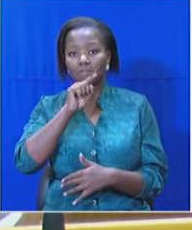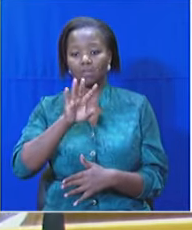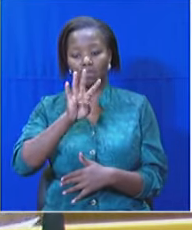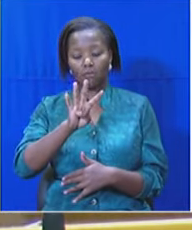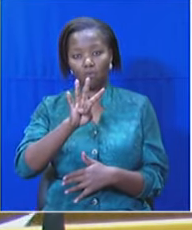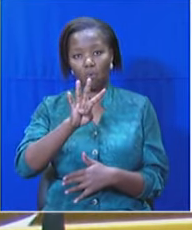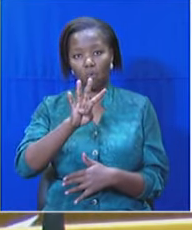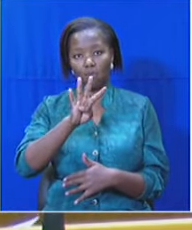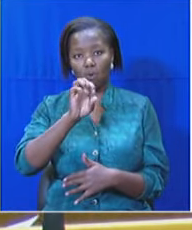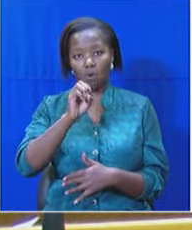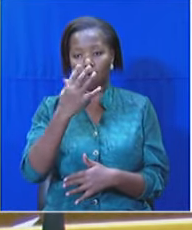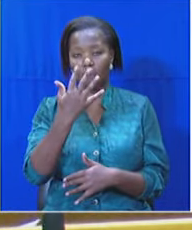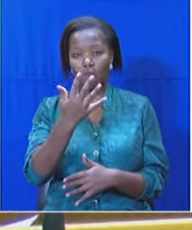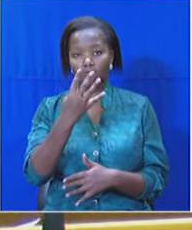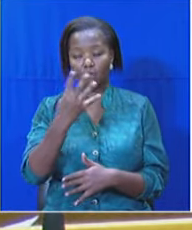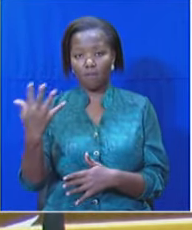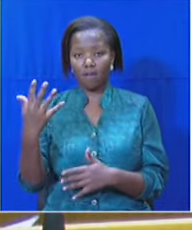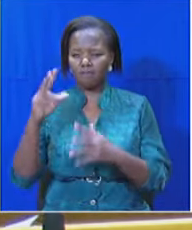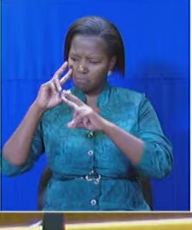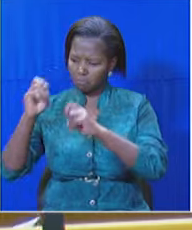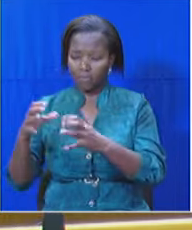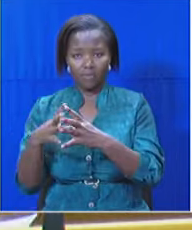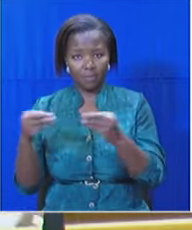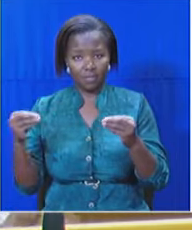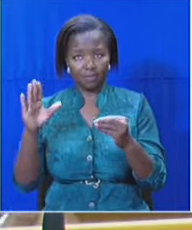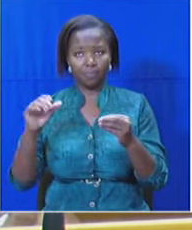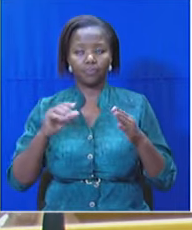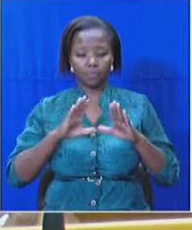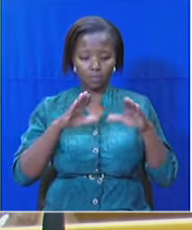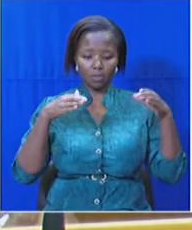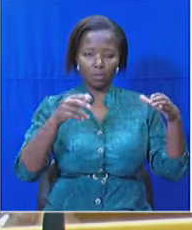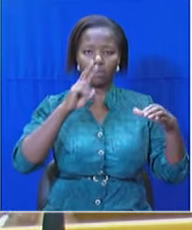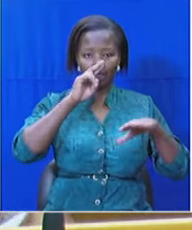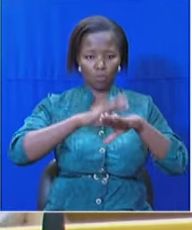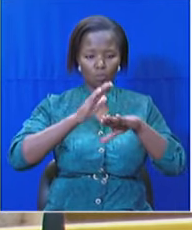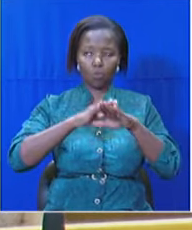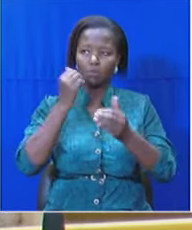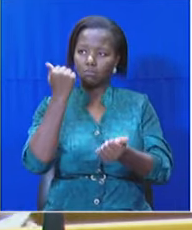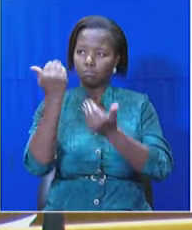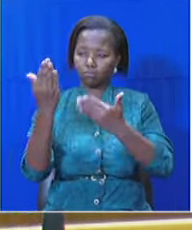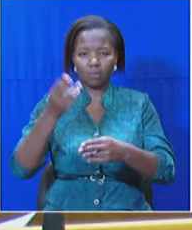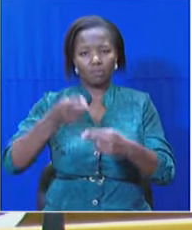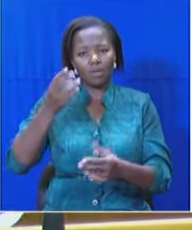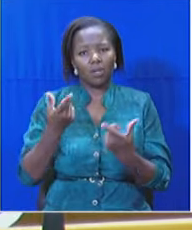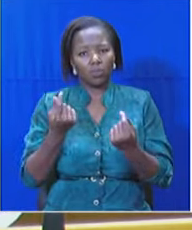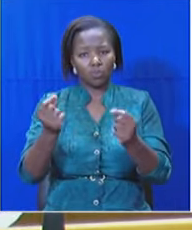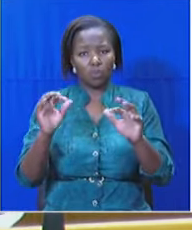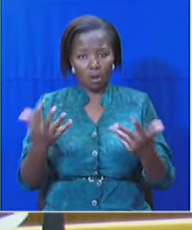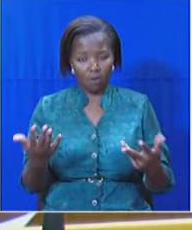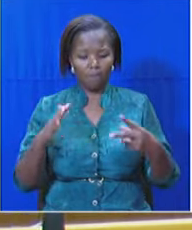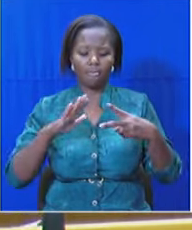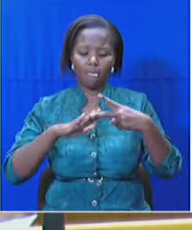researched. By addressing the research capacity, the Commission will increase the number of claims settled and finalized, will